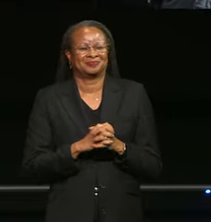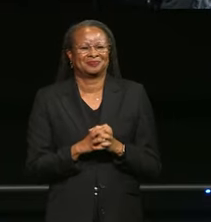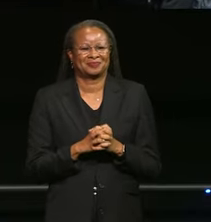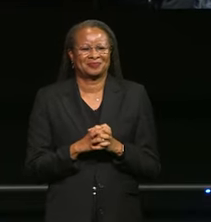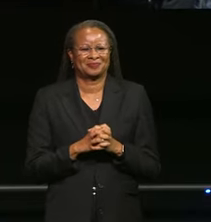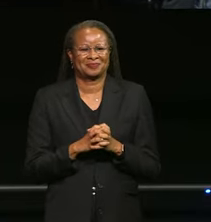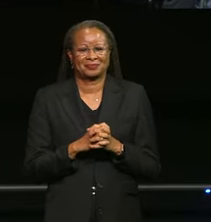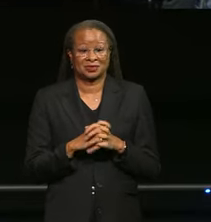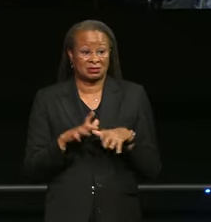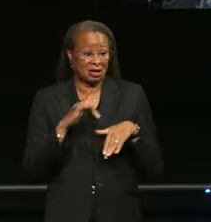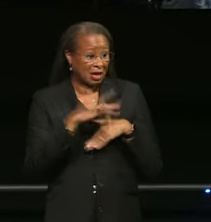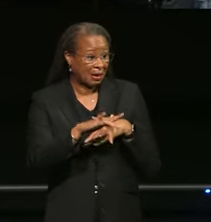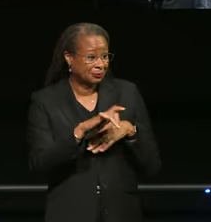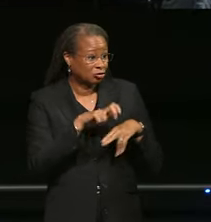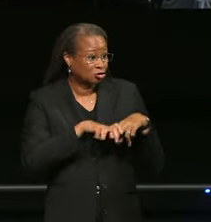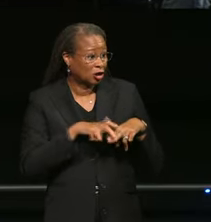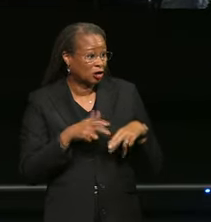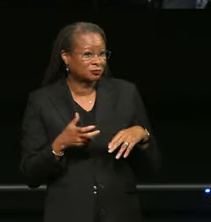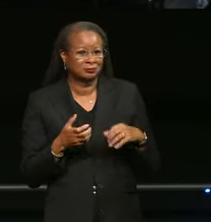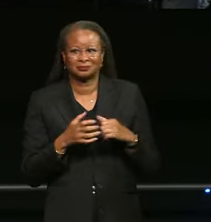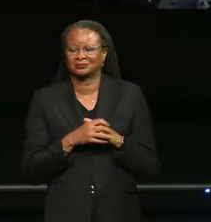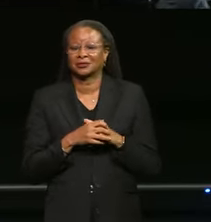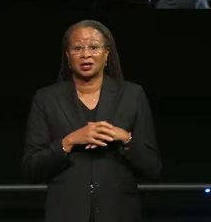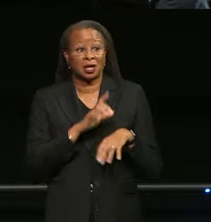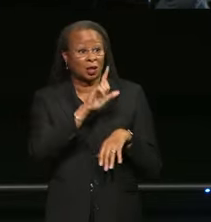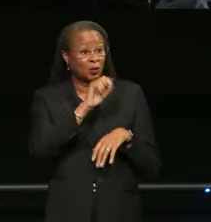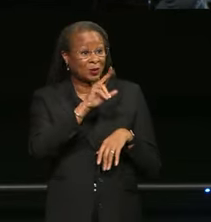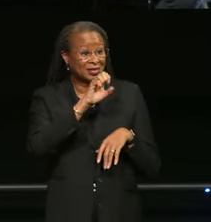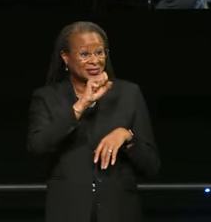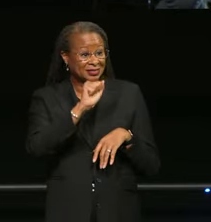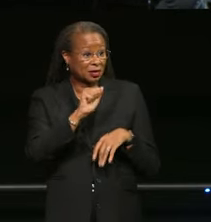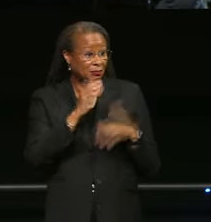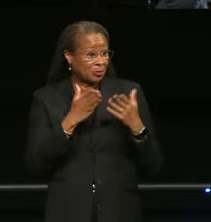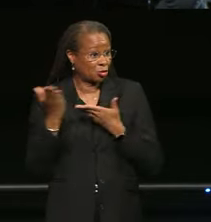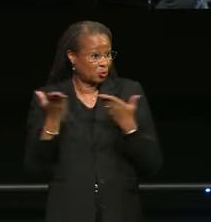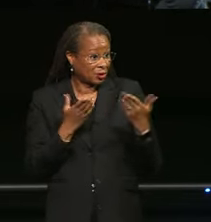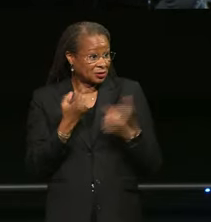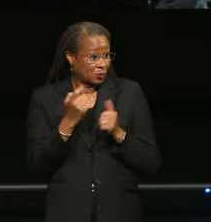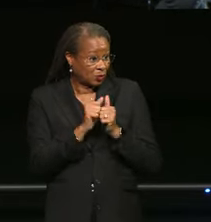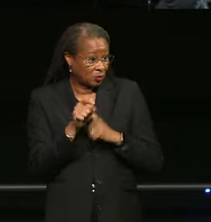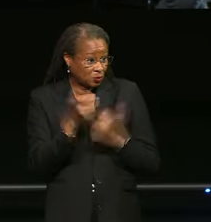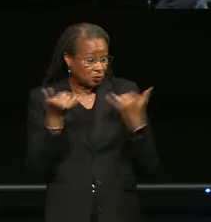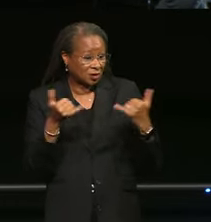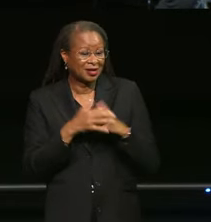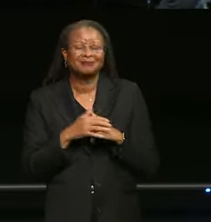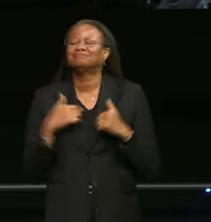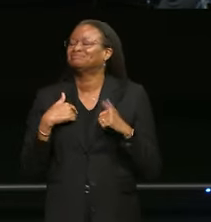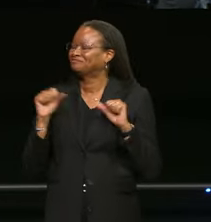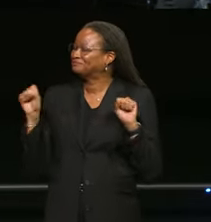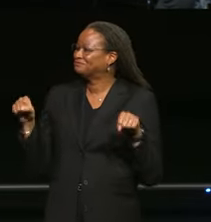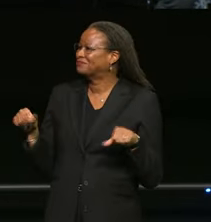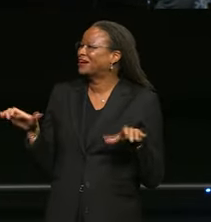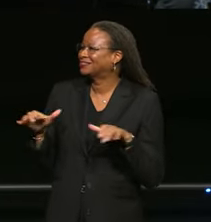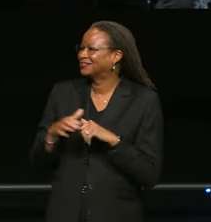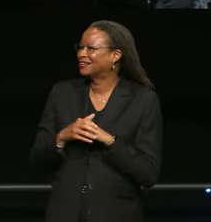Oh, there's an empty chair. Luisa, did you maybe bring somebody with you today? I did. I've got the